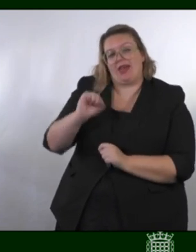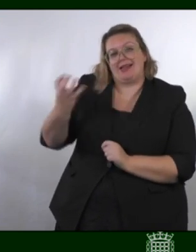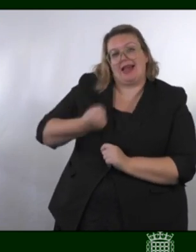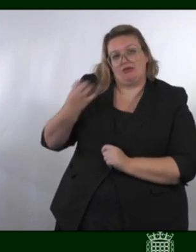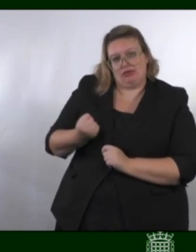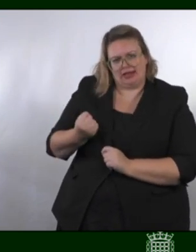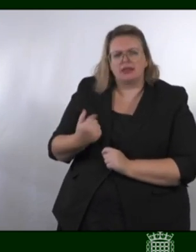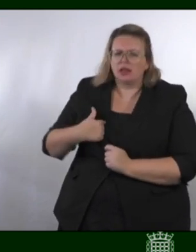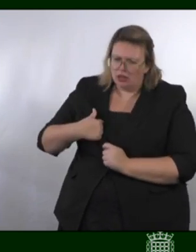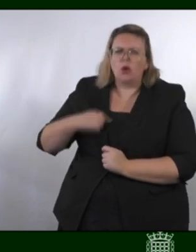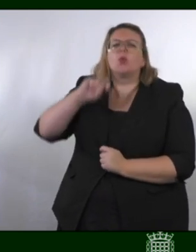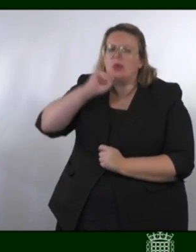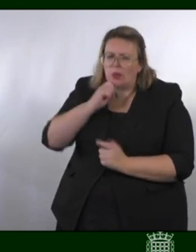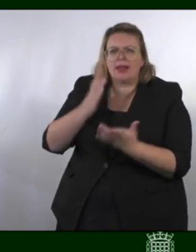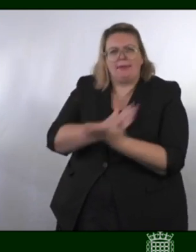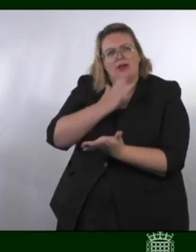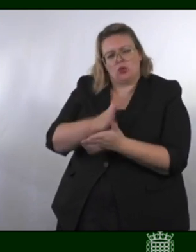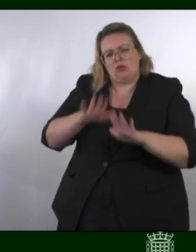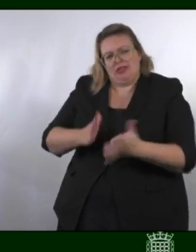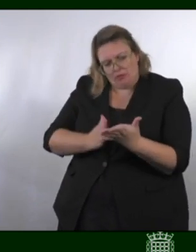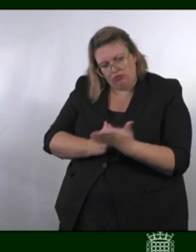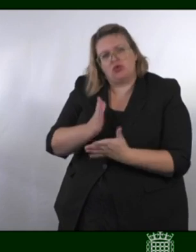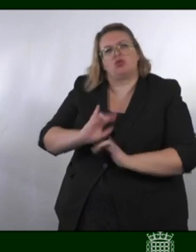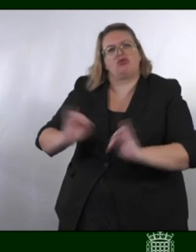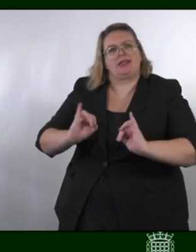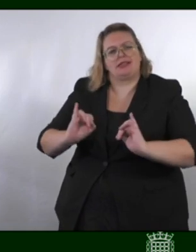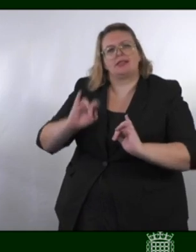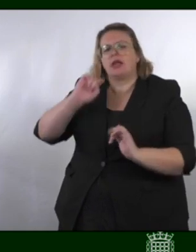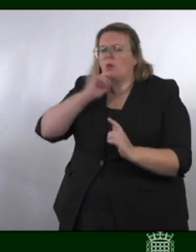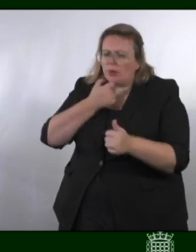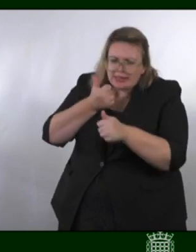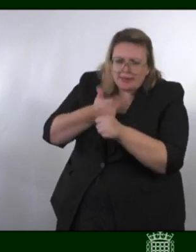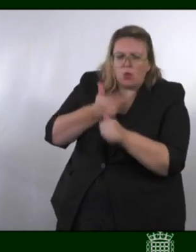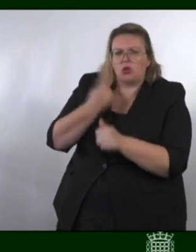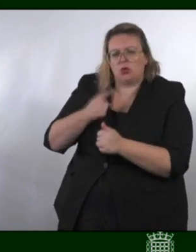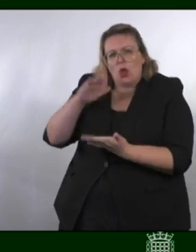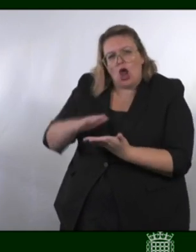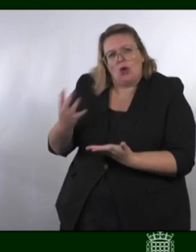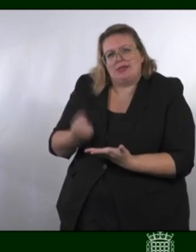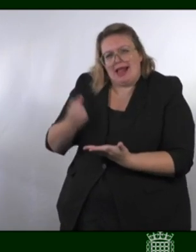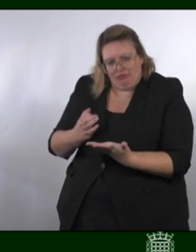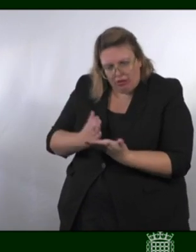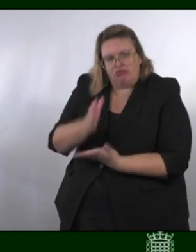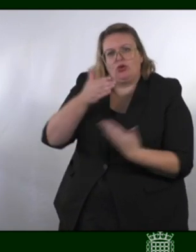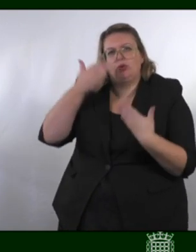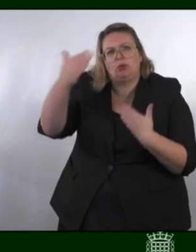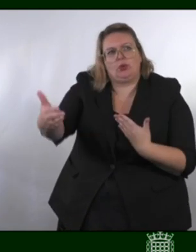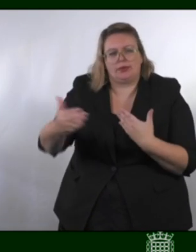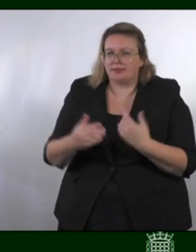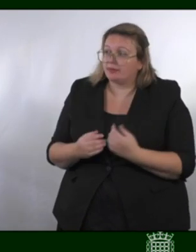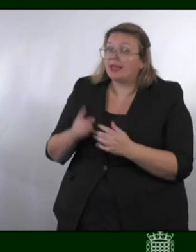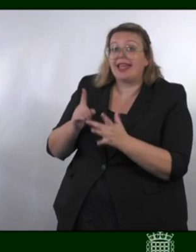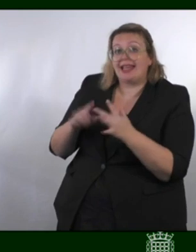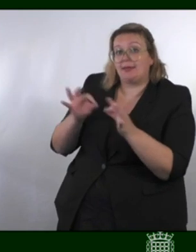this country through this crisis, and we will continue to support people of low incomes throughout the period. Turning to Ian Blackford.